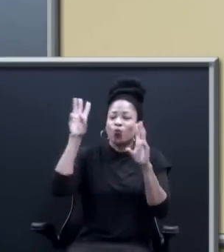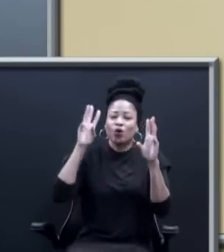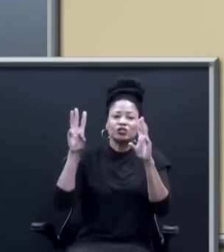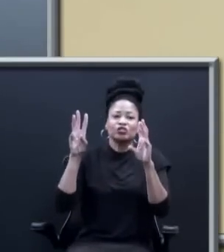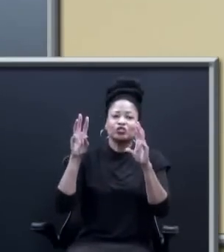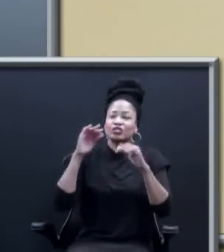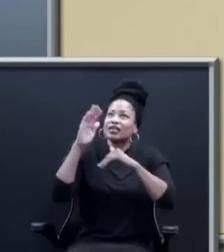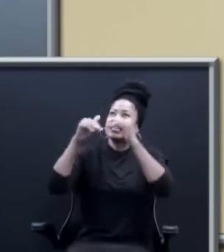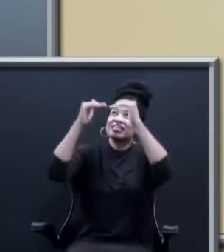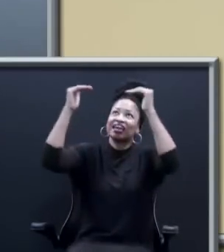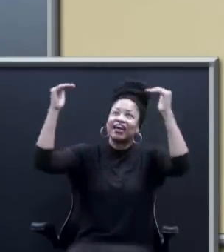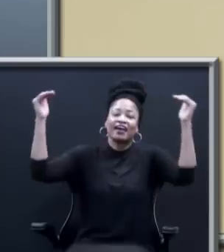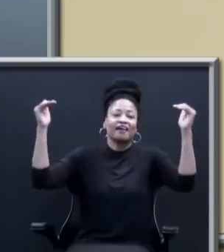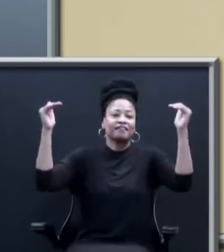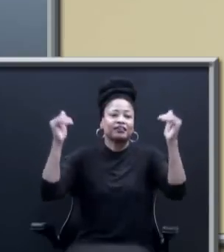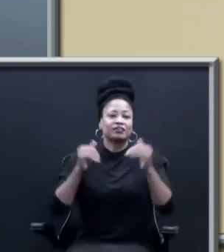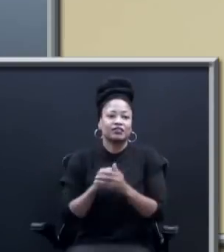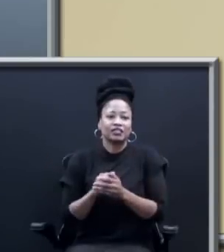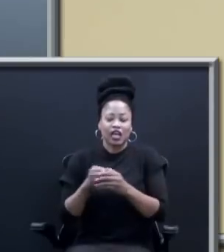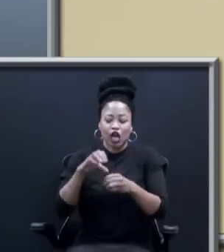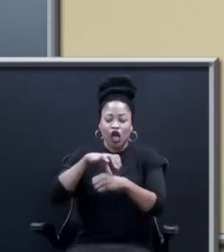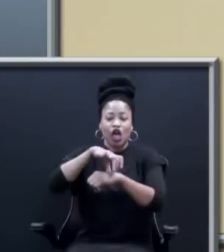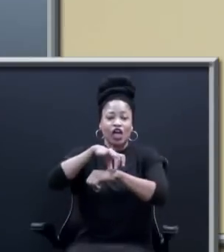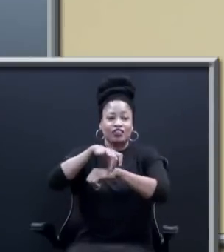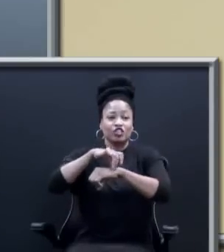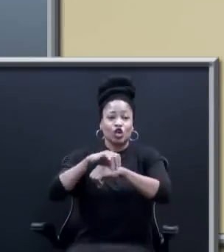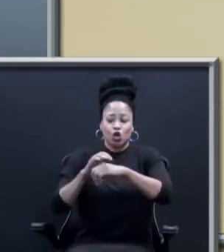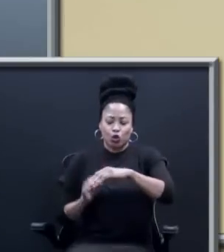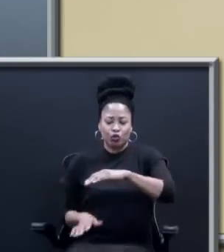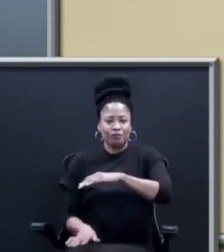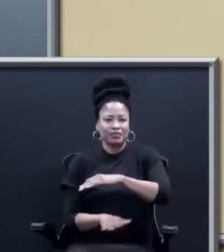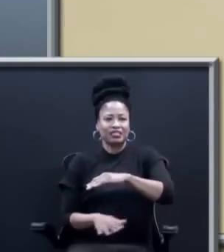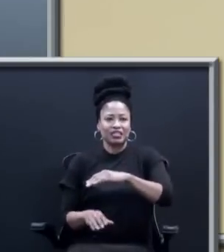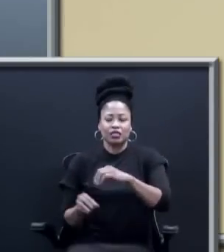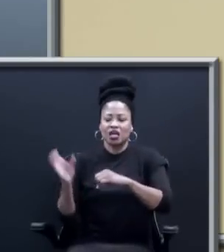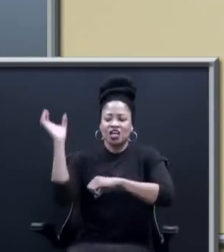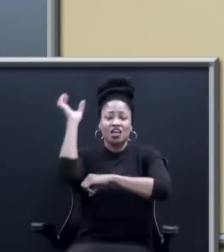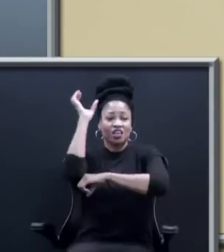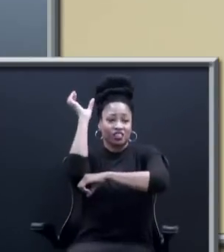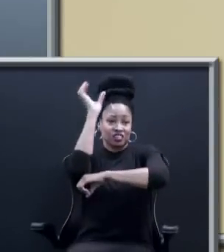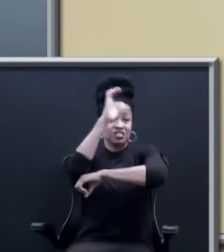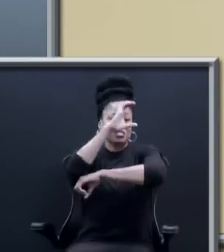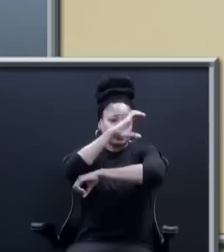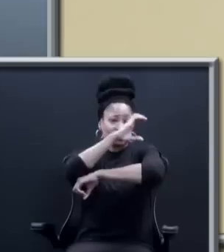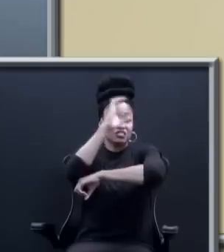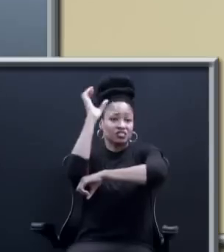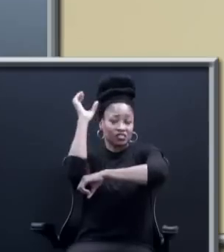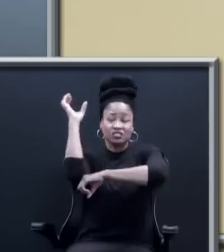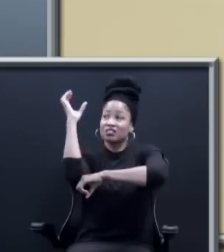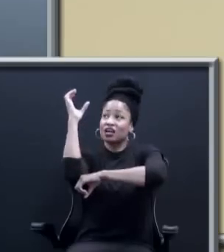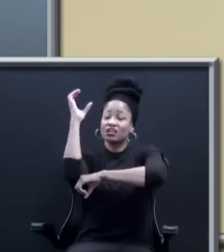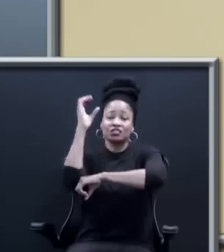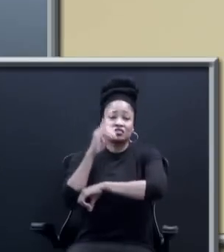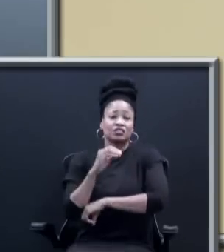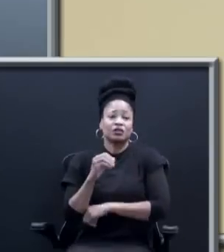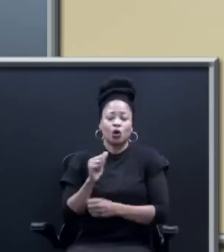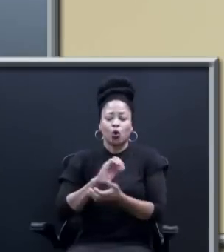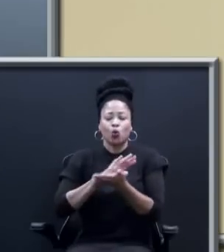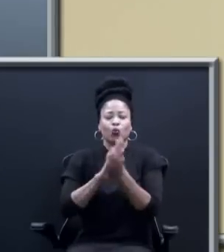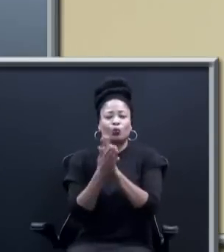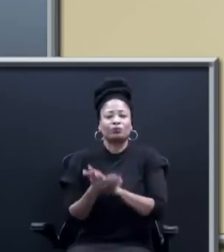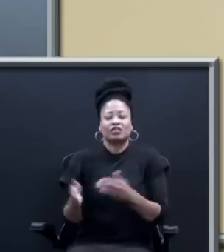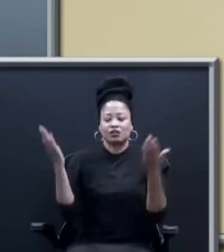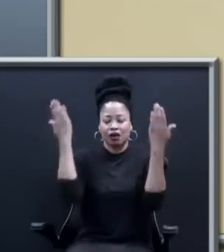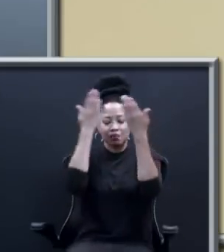and fire and vapor of smoke. Go ahead. The sun shall be turned into darkness and the moon into blood before that great and notable day of the